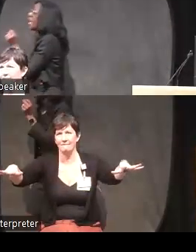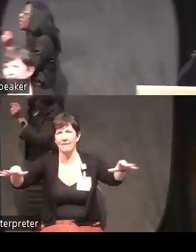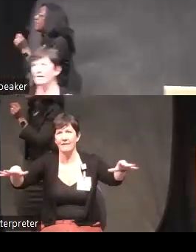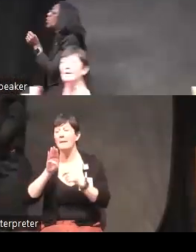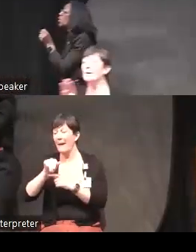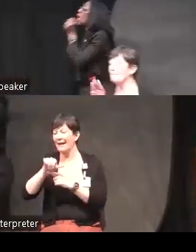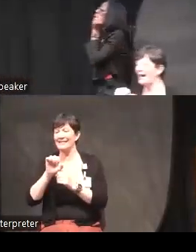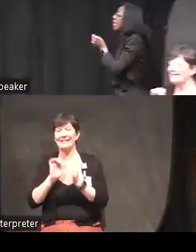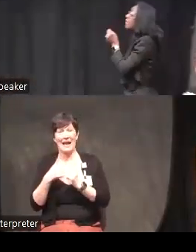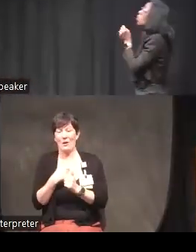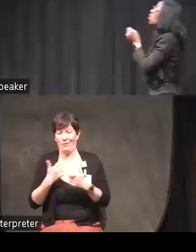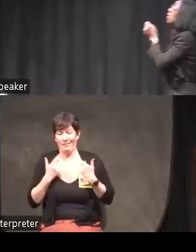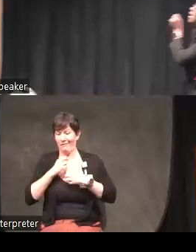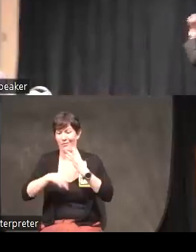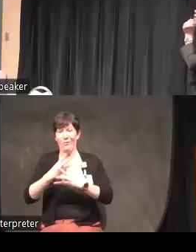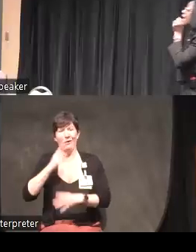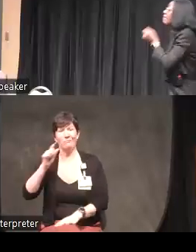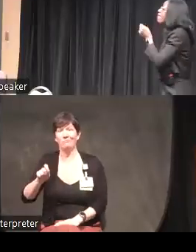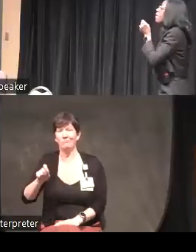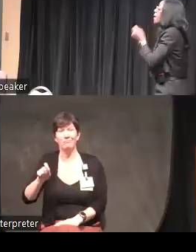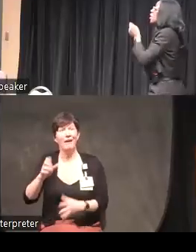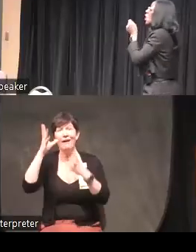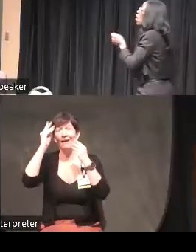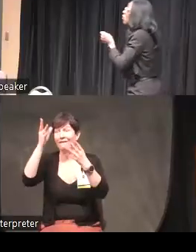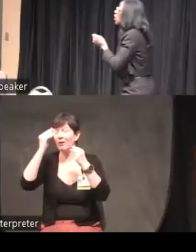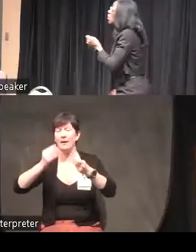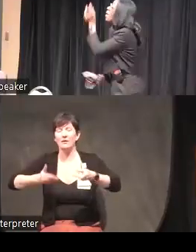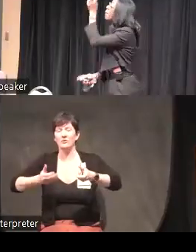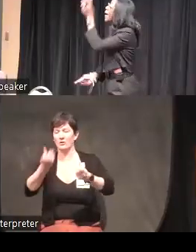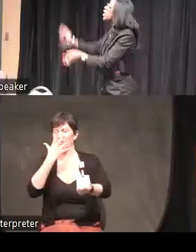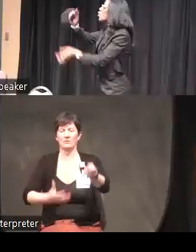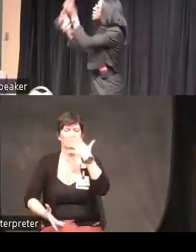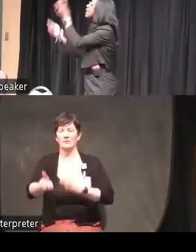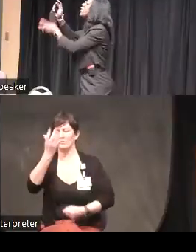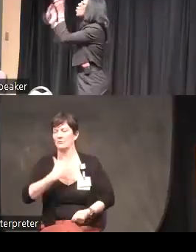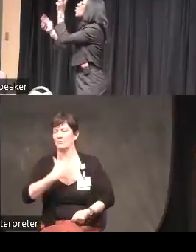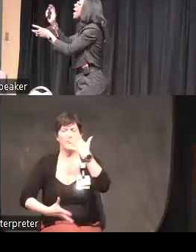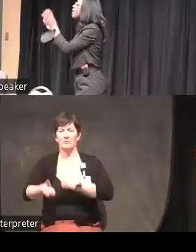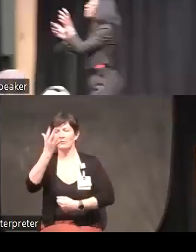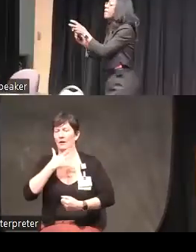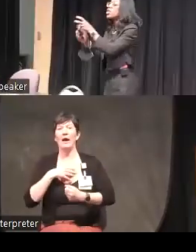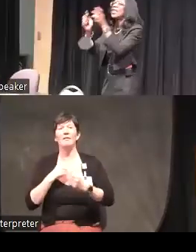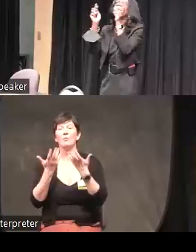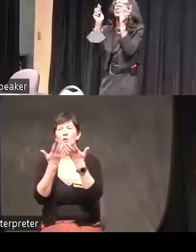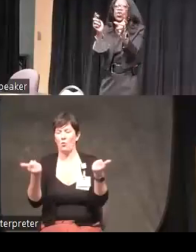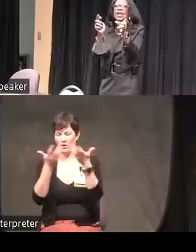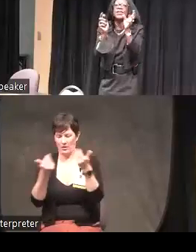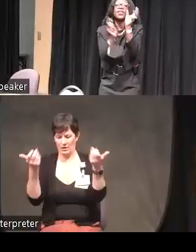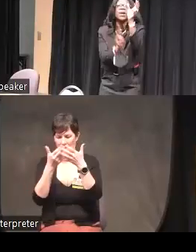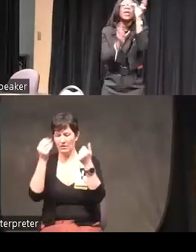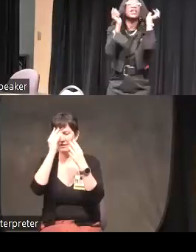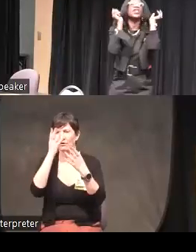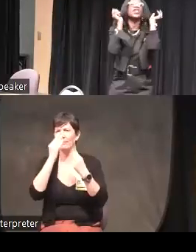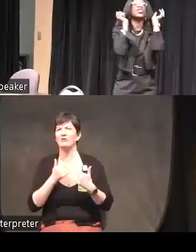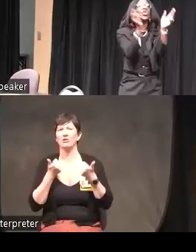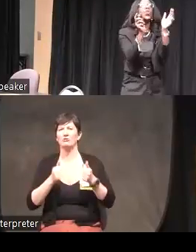is how we live in the world. We live in the world of information overload by heuristically sorting out information in shorthand so